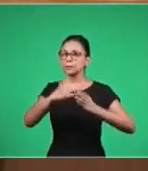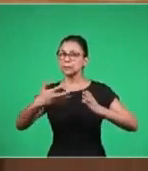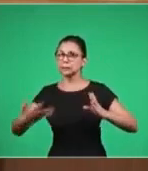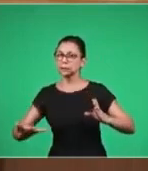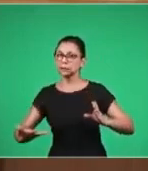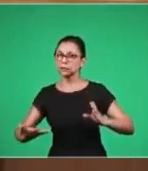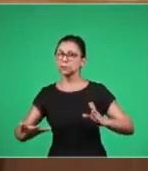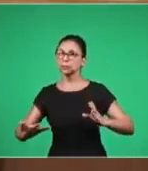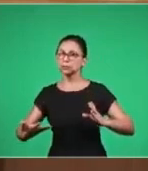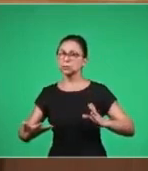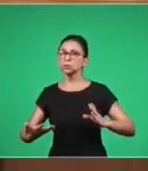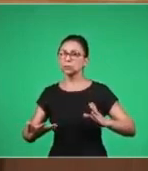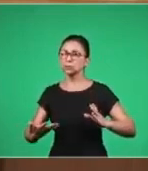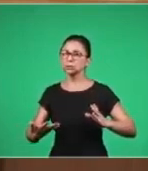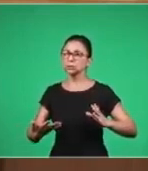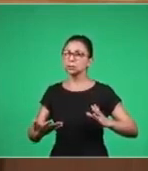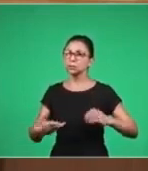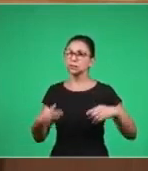the aspects